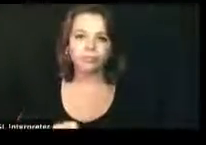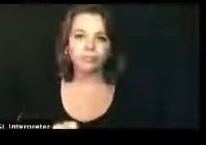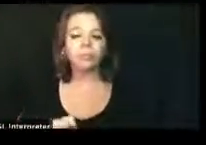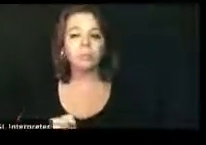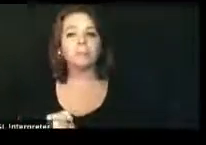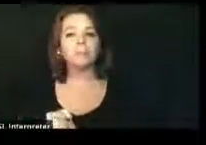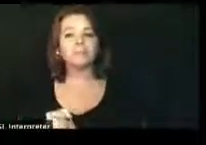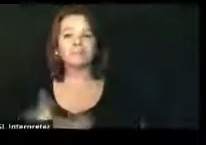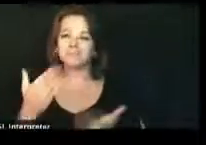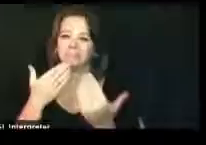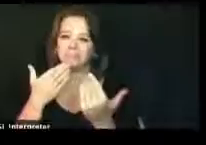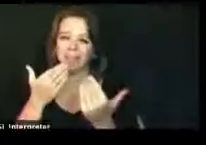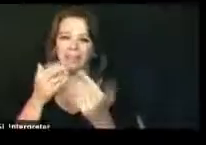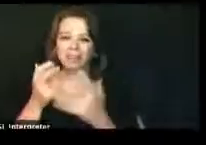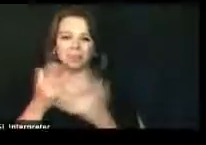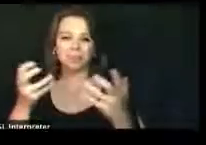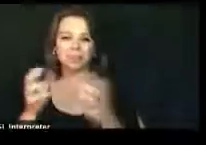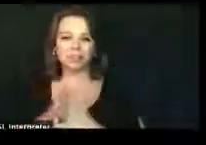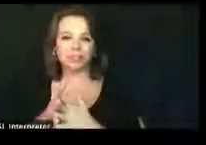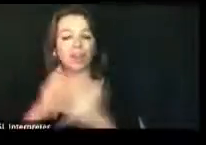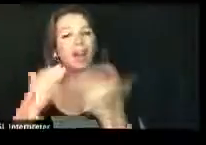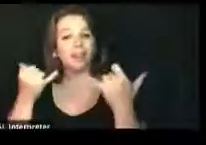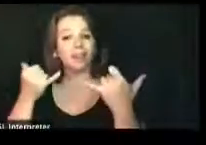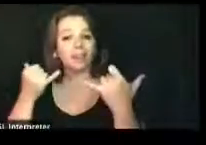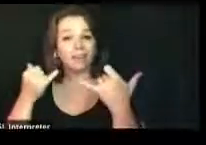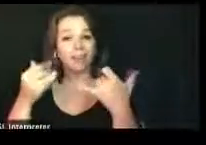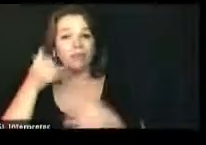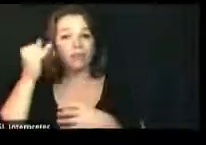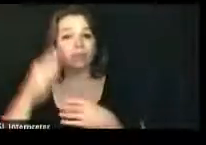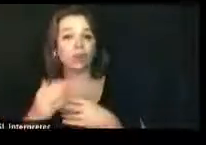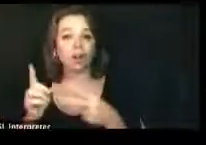Thank you so much. Right now we have caller